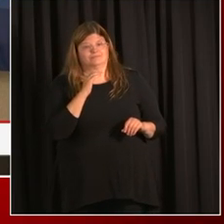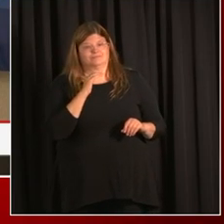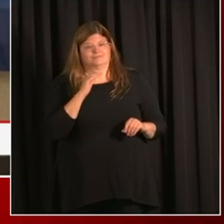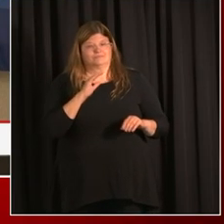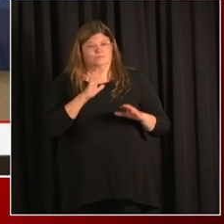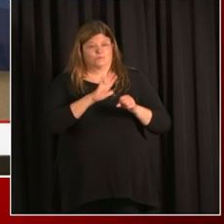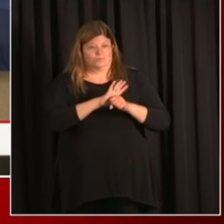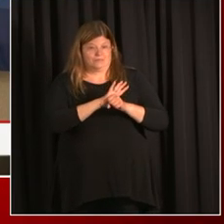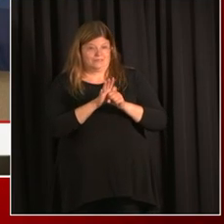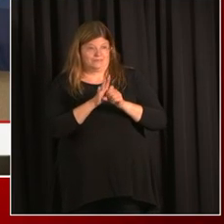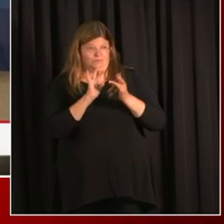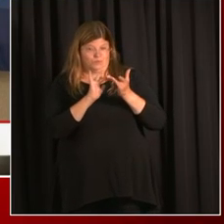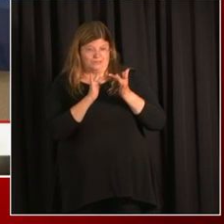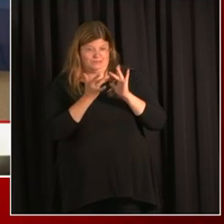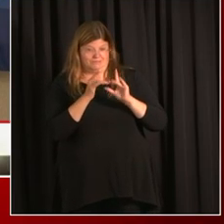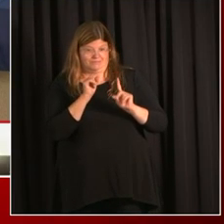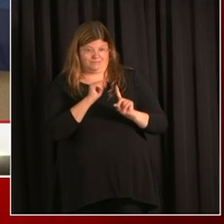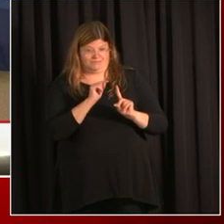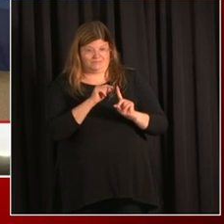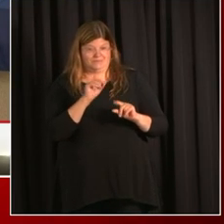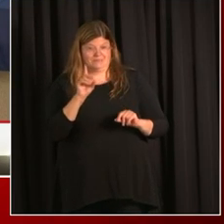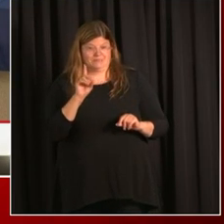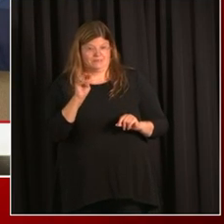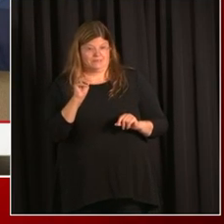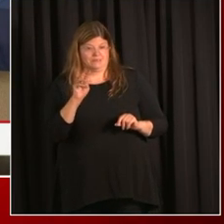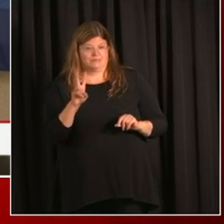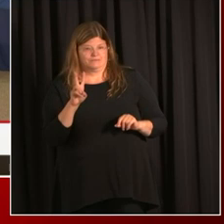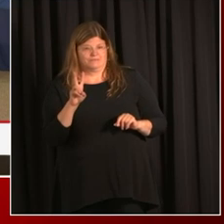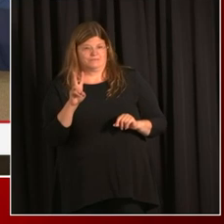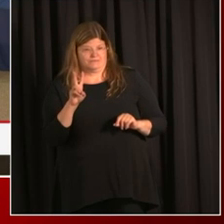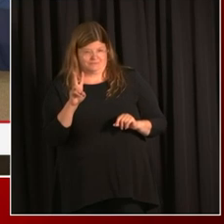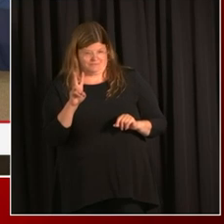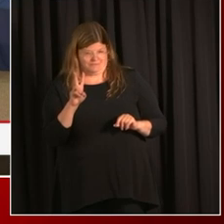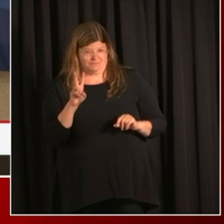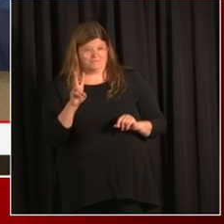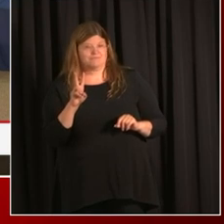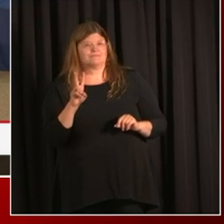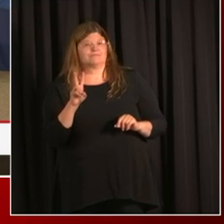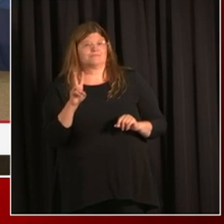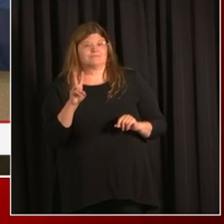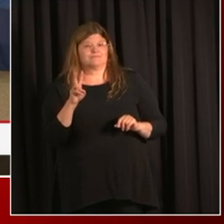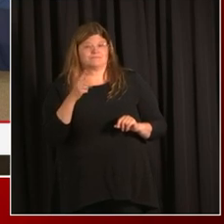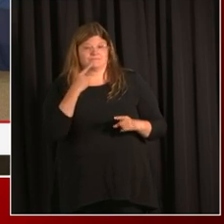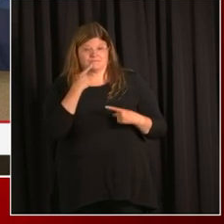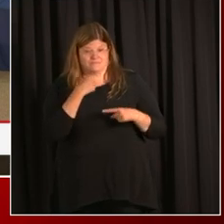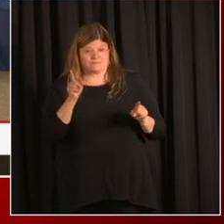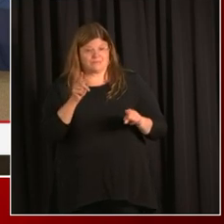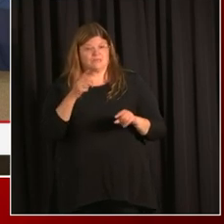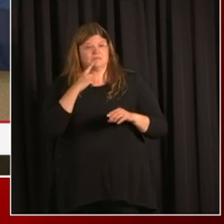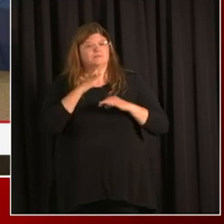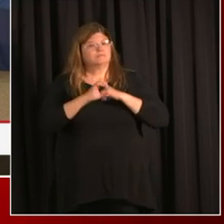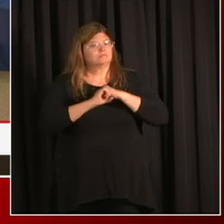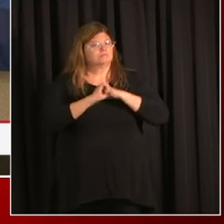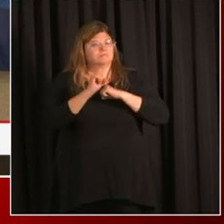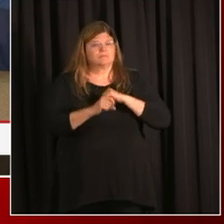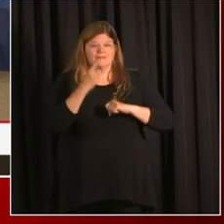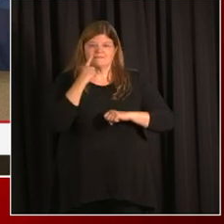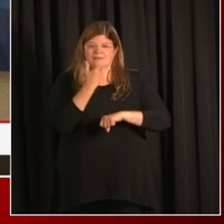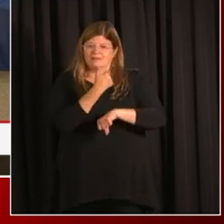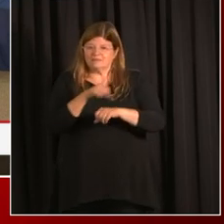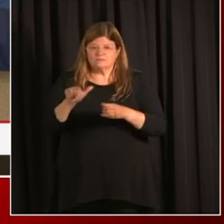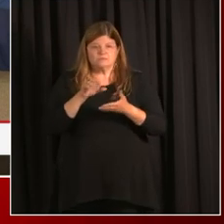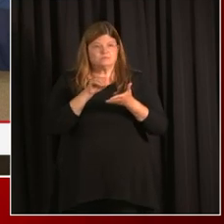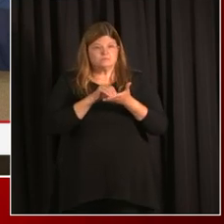but DMV did announce an extension of for any documents expiring